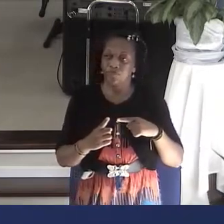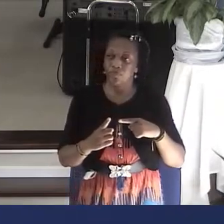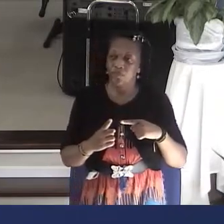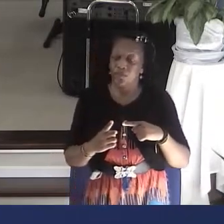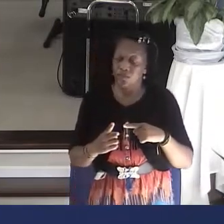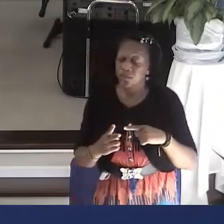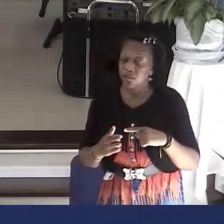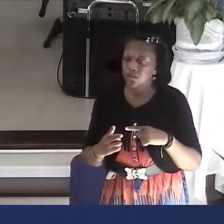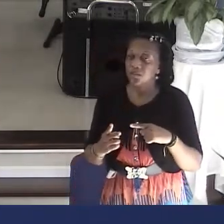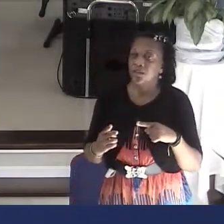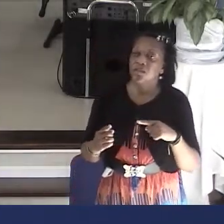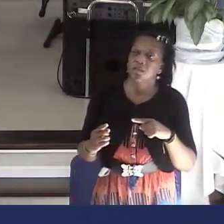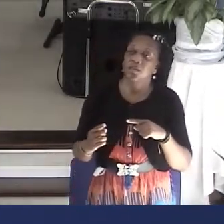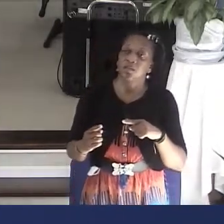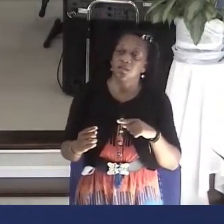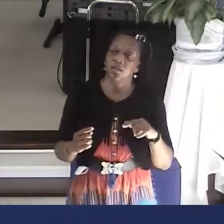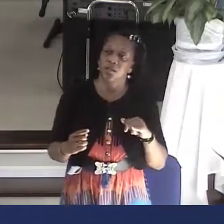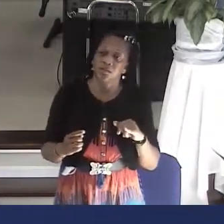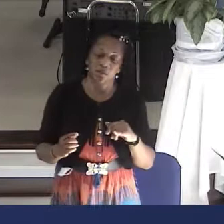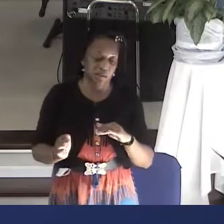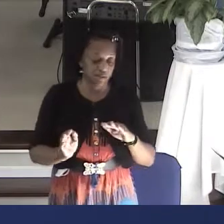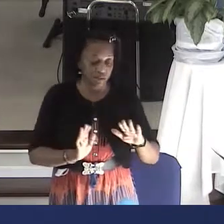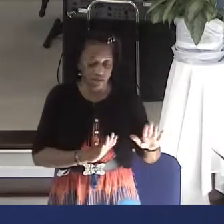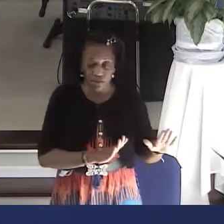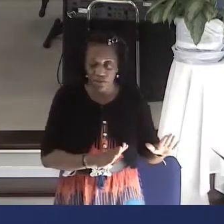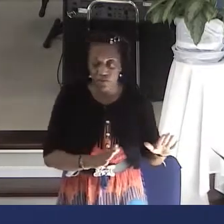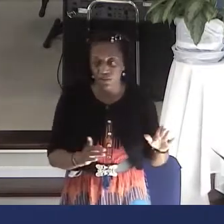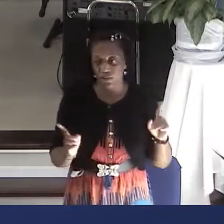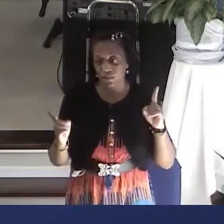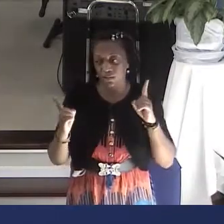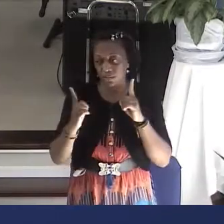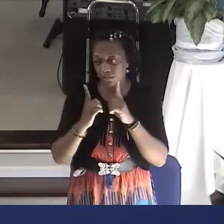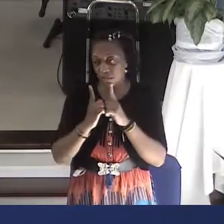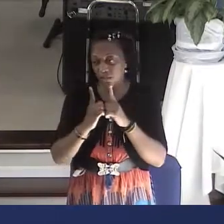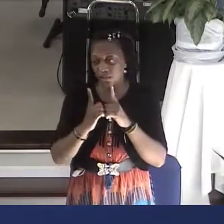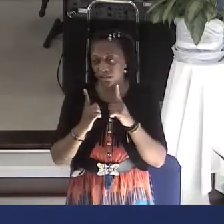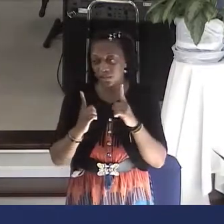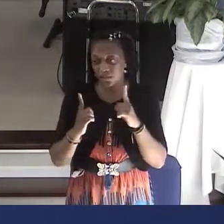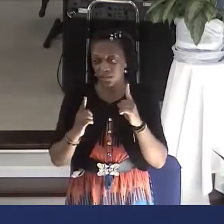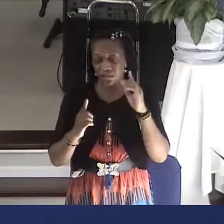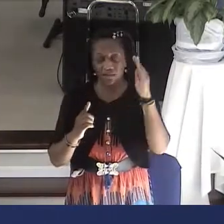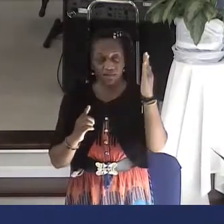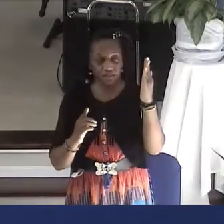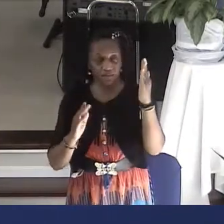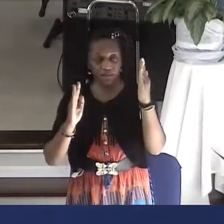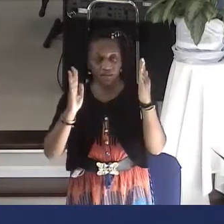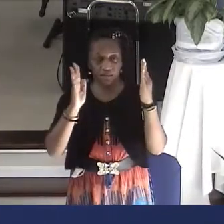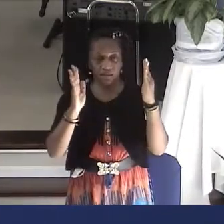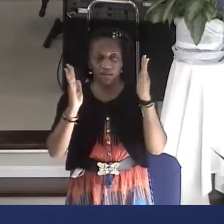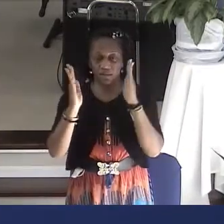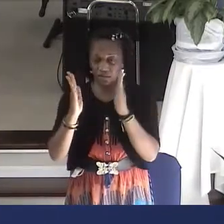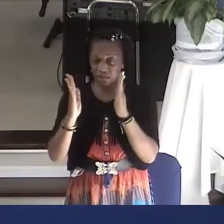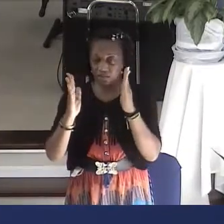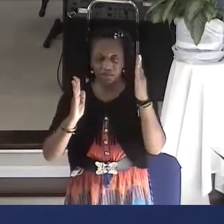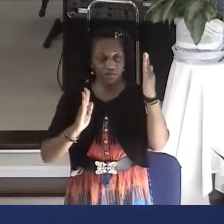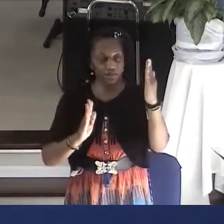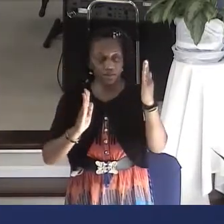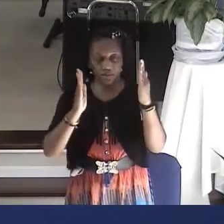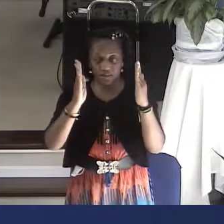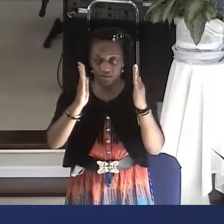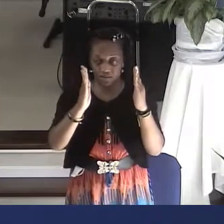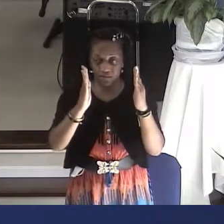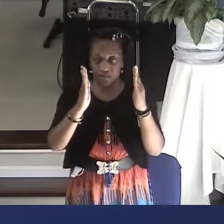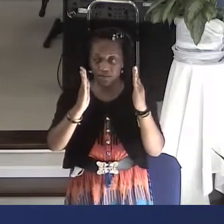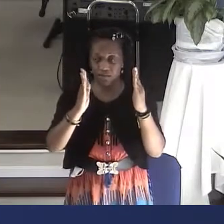Oh God, we ask that you will be there in every walks of life, that you